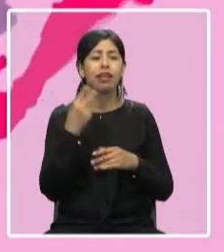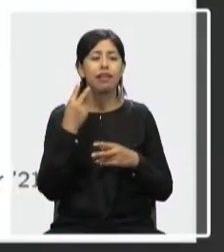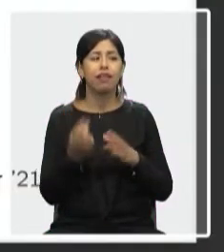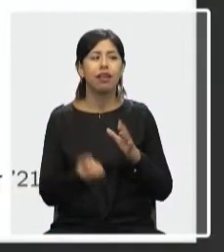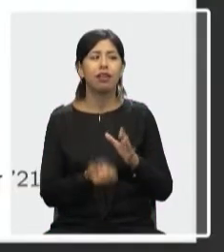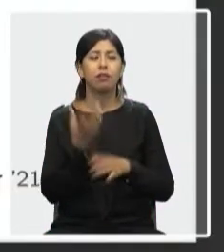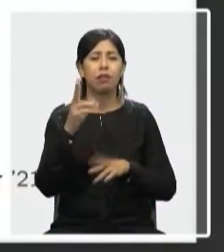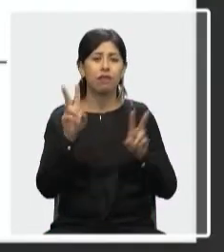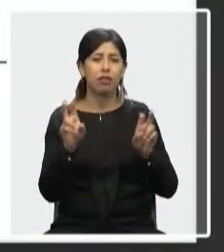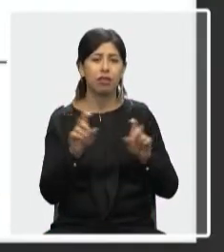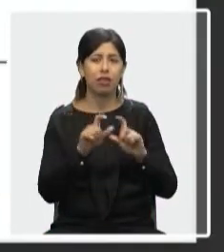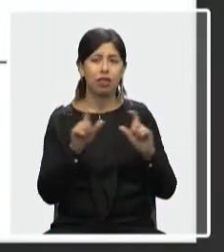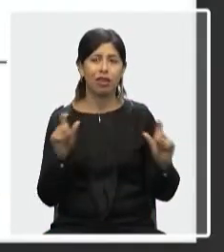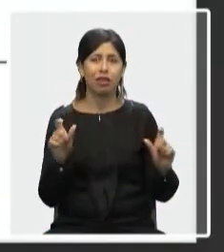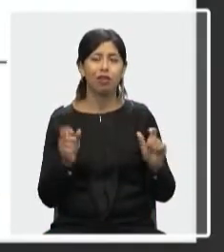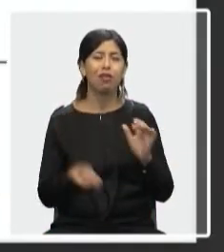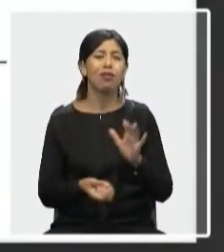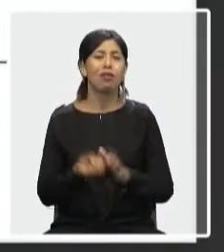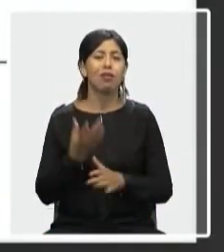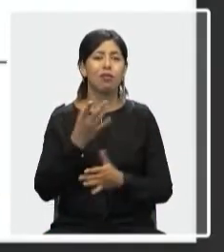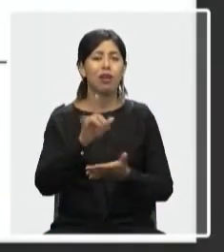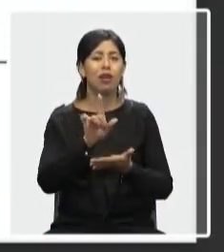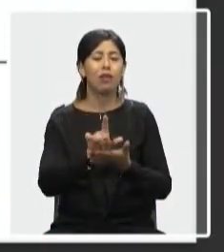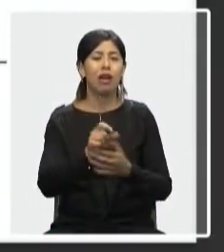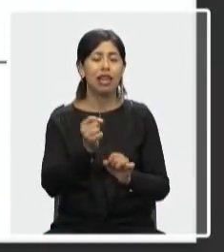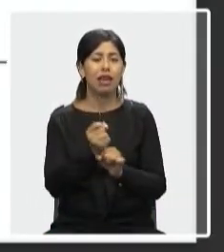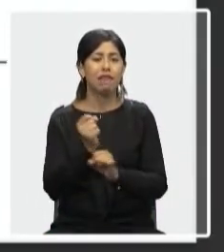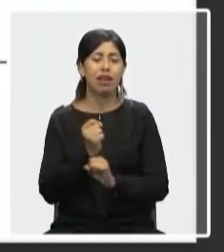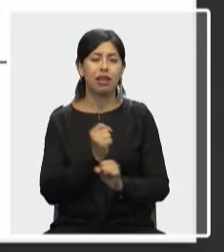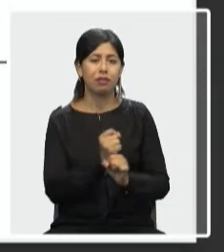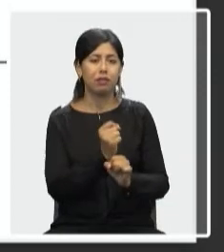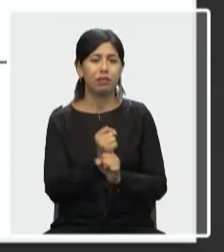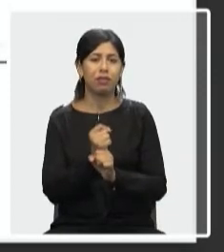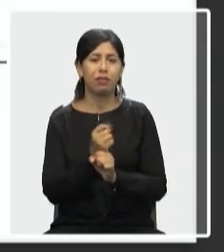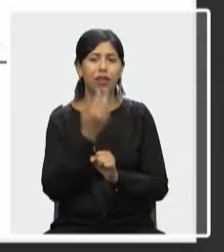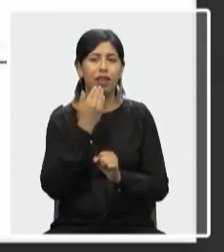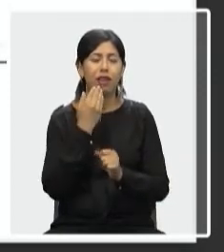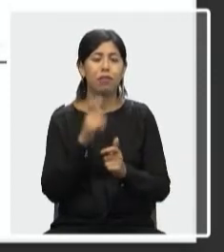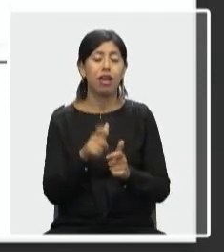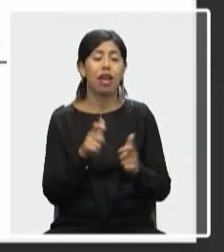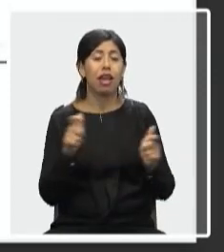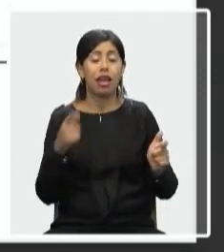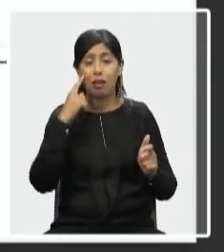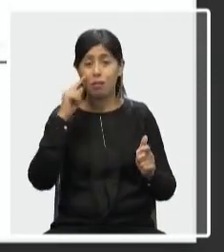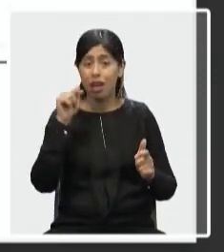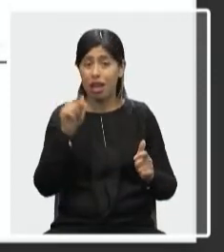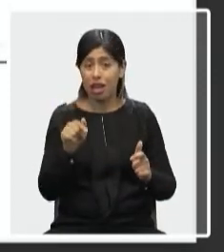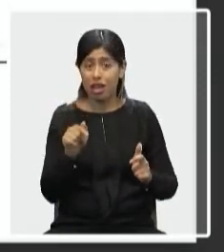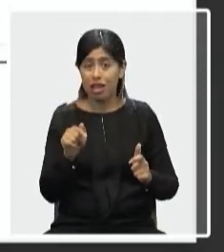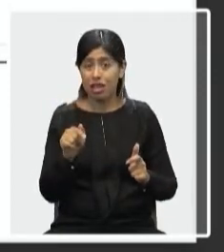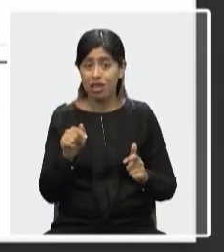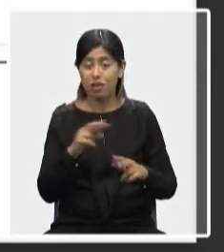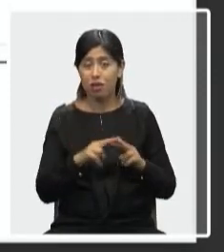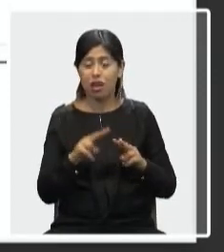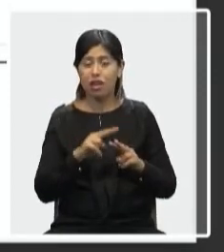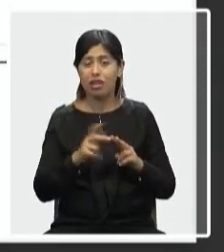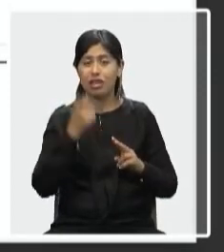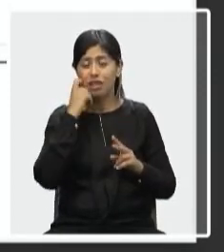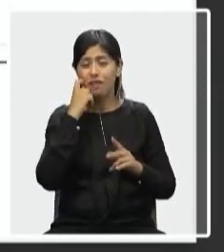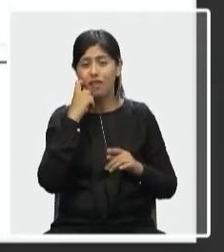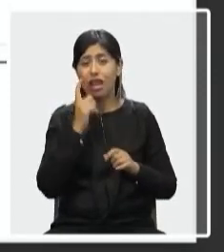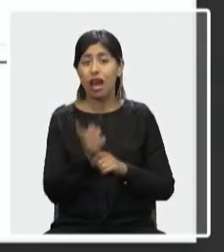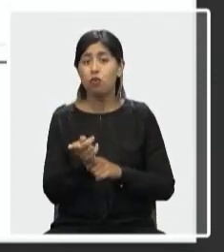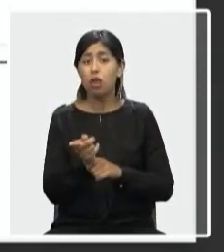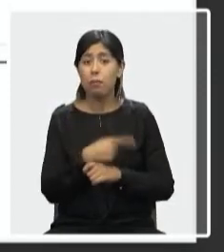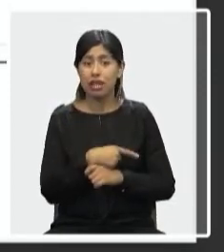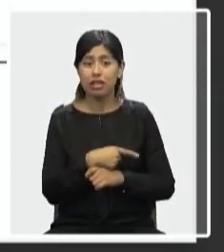that. That's not true, however, for automation. Where we see new automation innovations occurring, new technologies